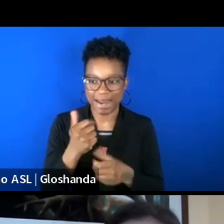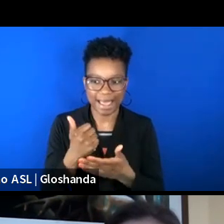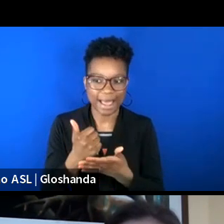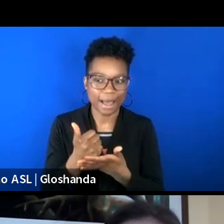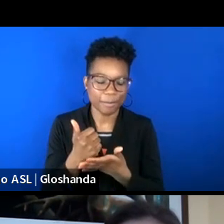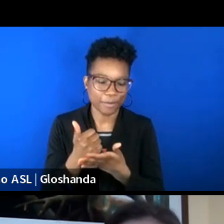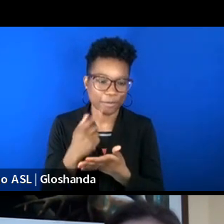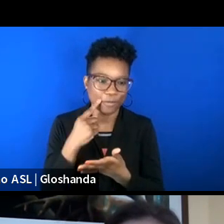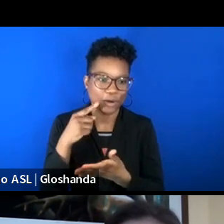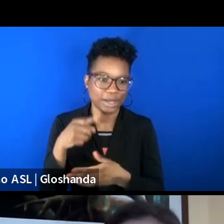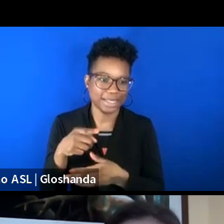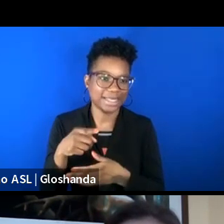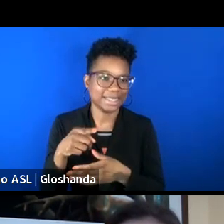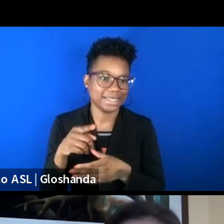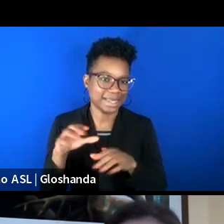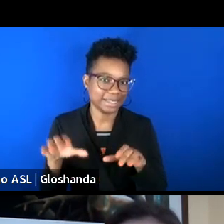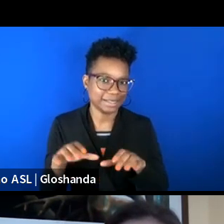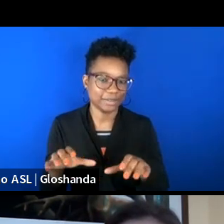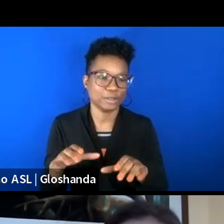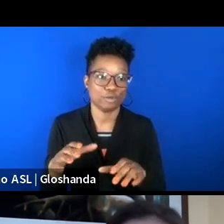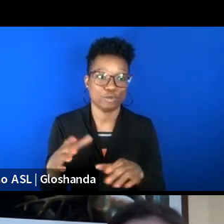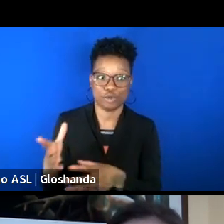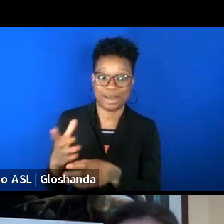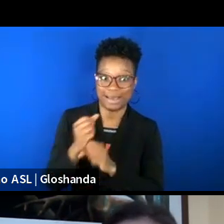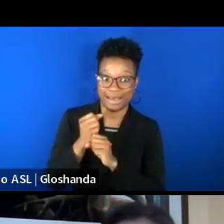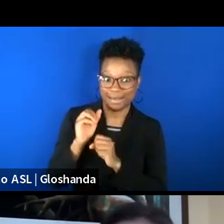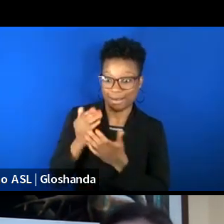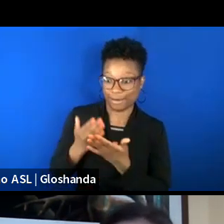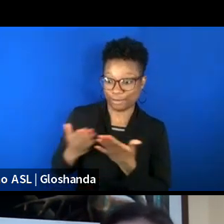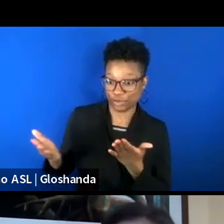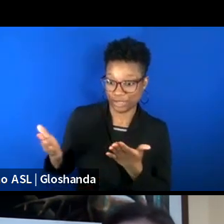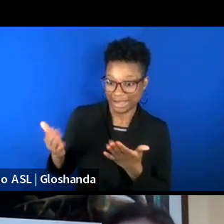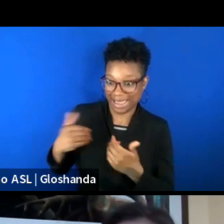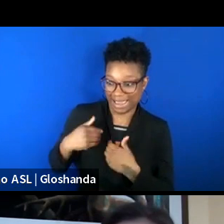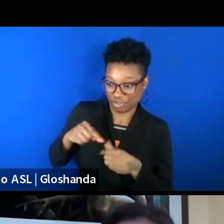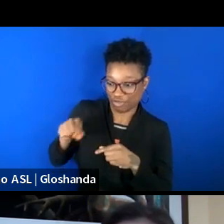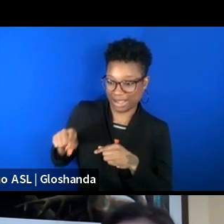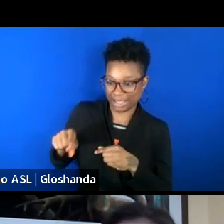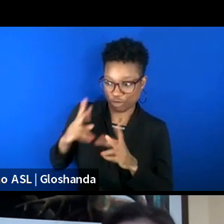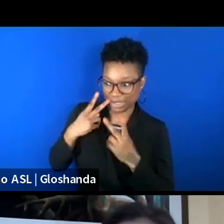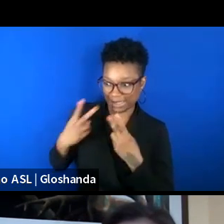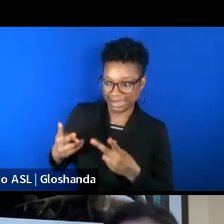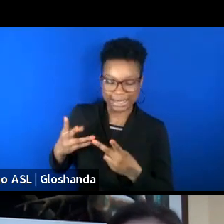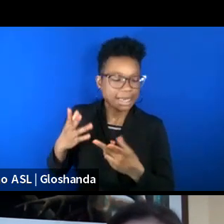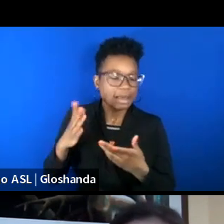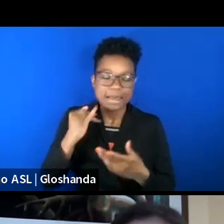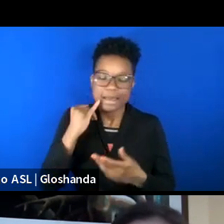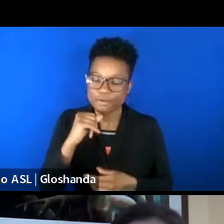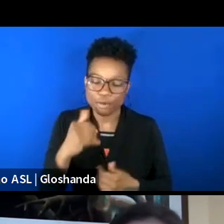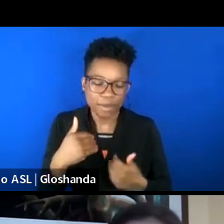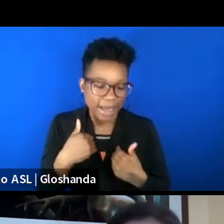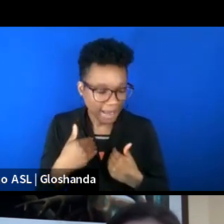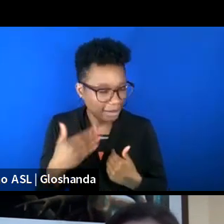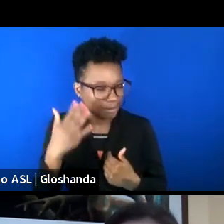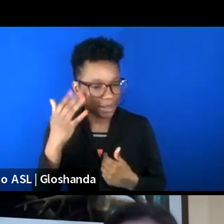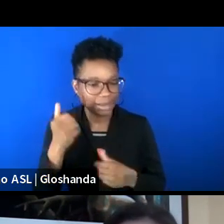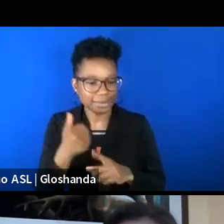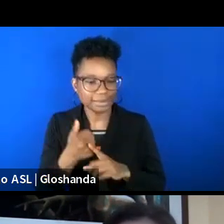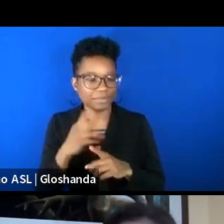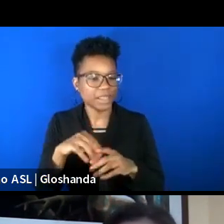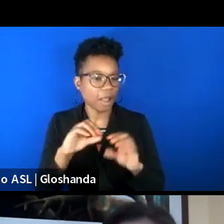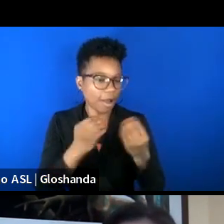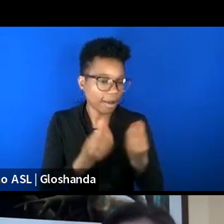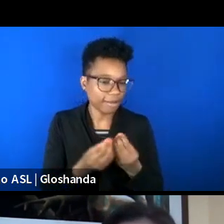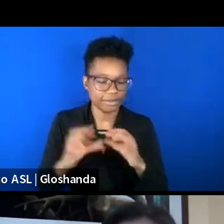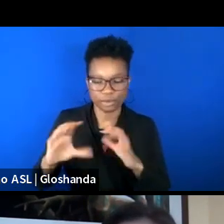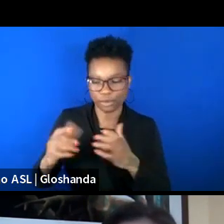to get the object and have it in front of you. But if you don't have it in front of you because you're in your office or you're in a classroom or anywhere